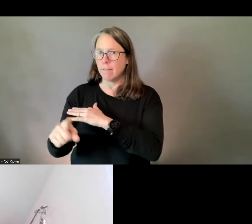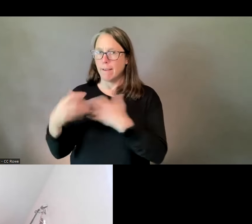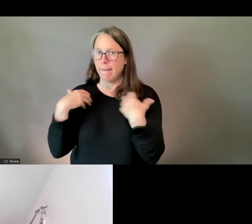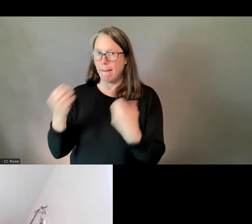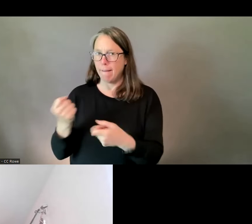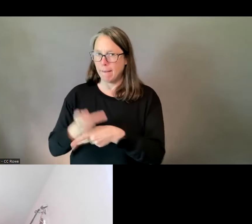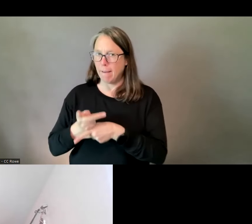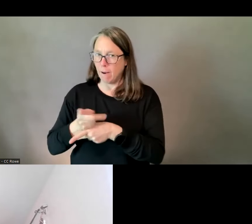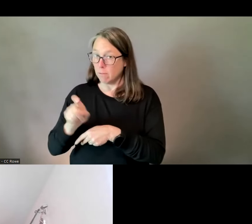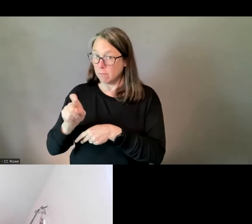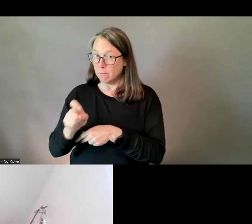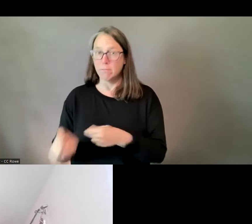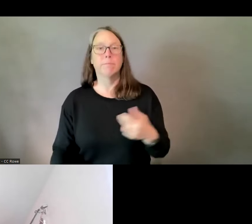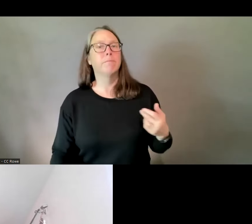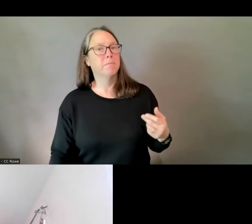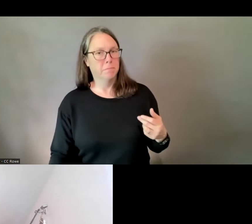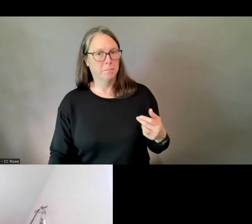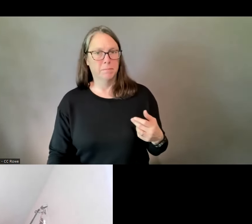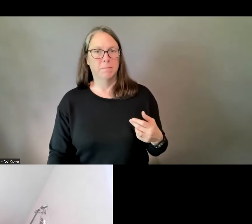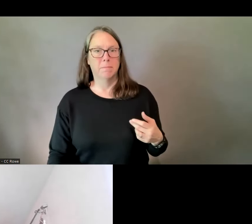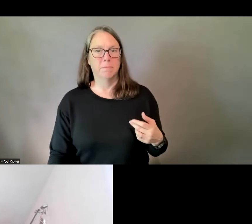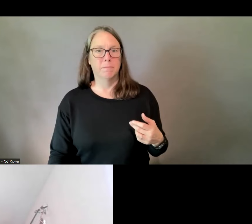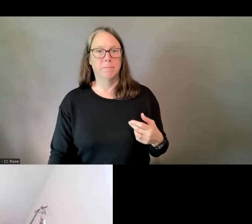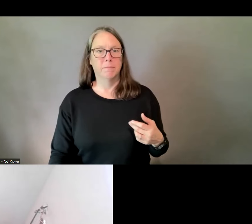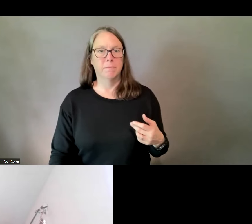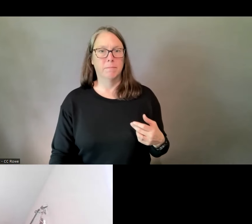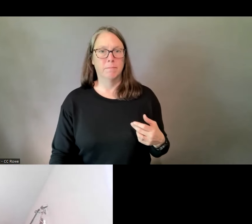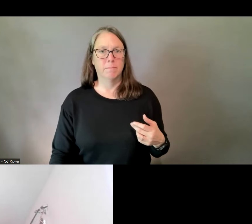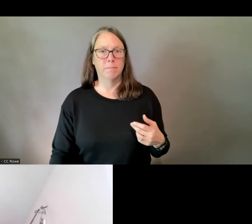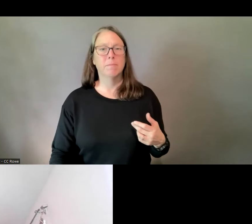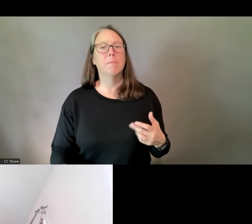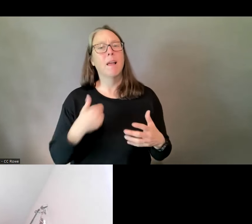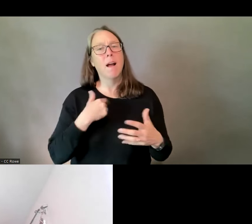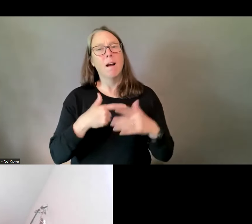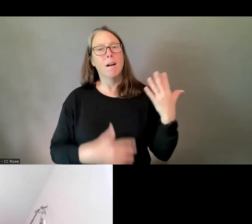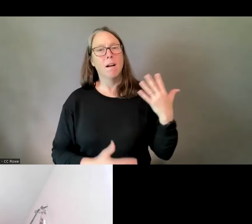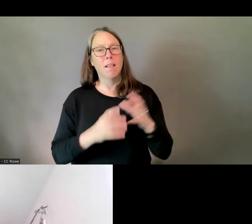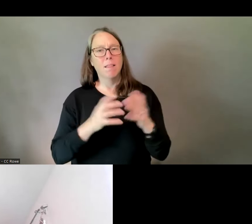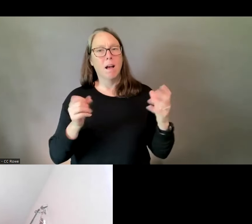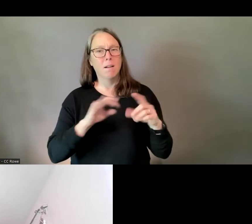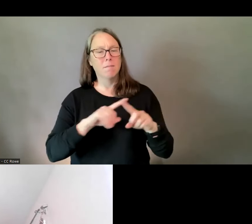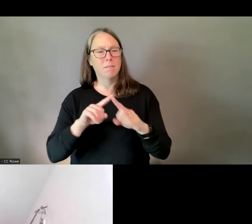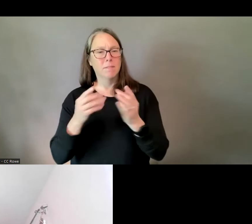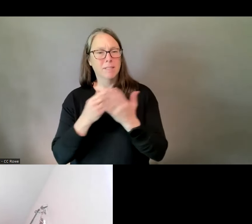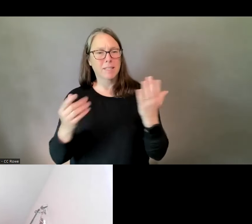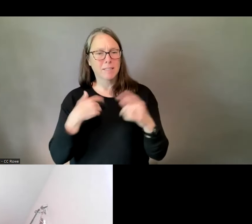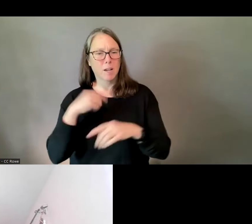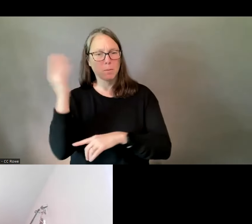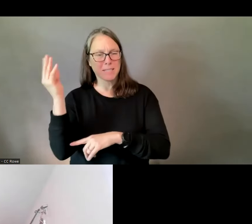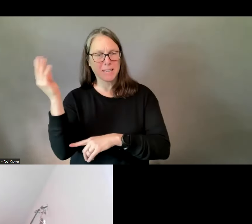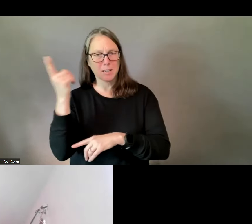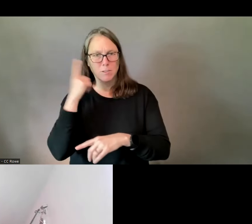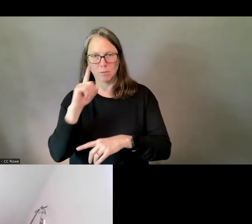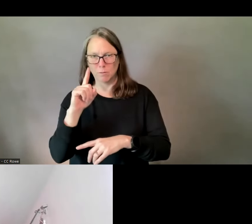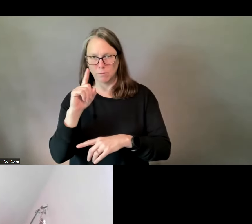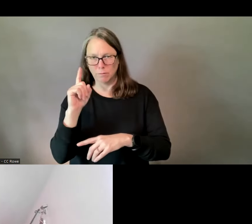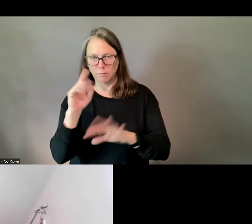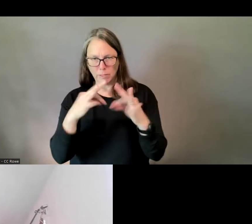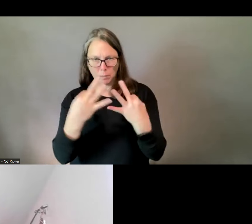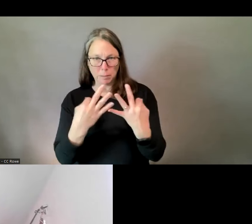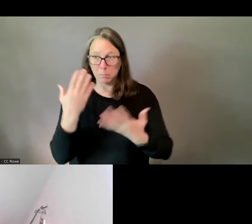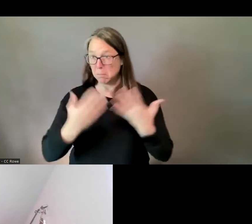of things that I present to families. Some of them are specific to your location.